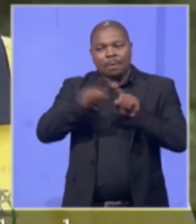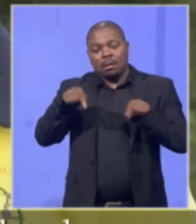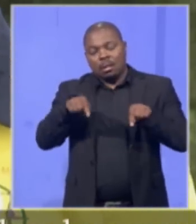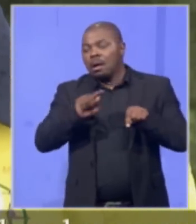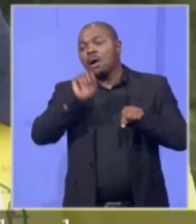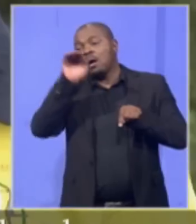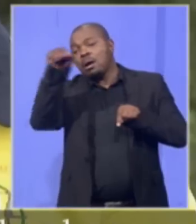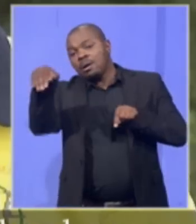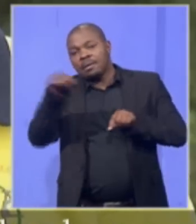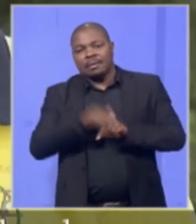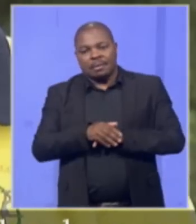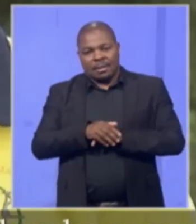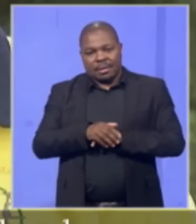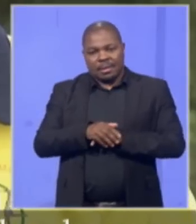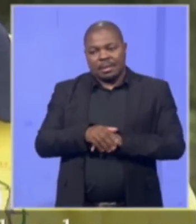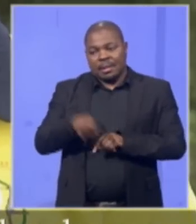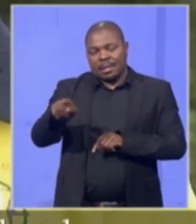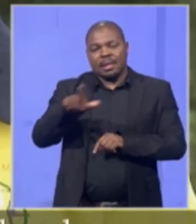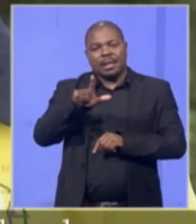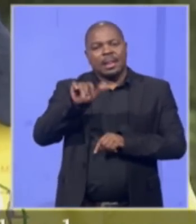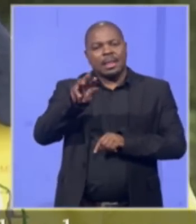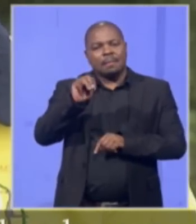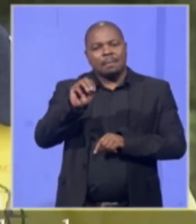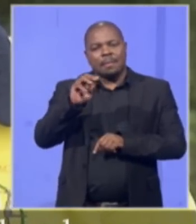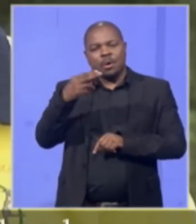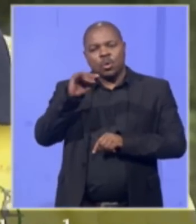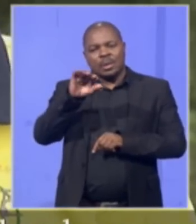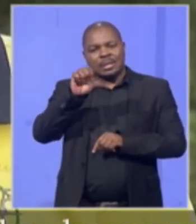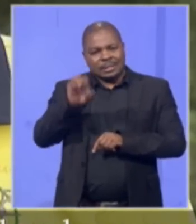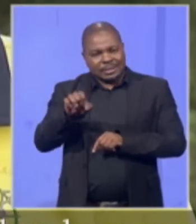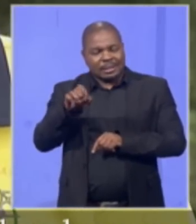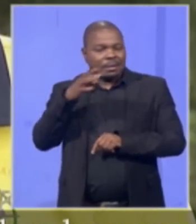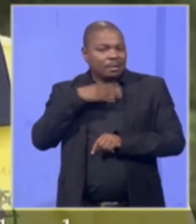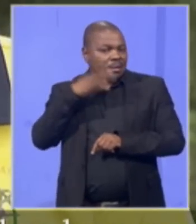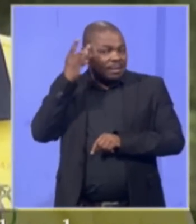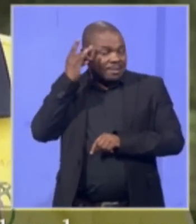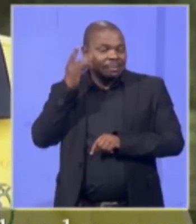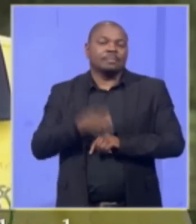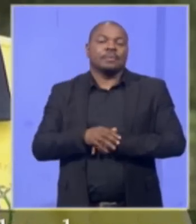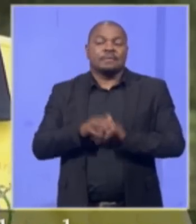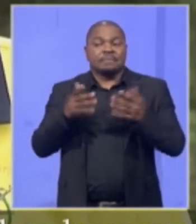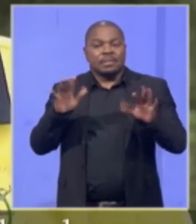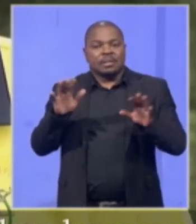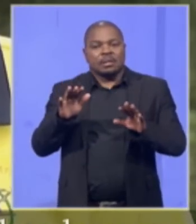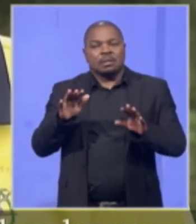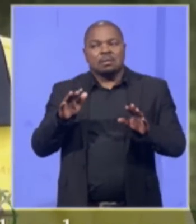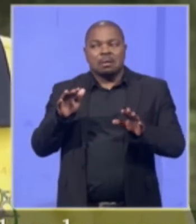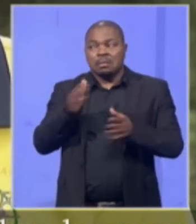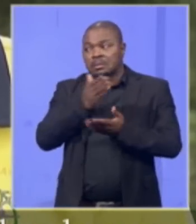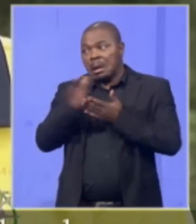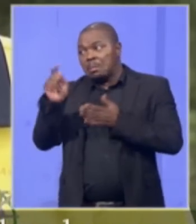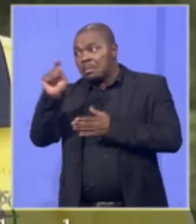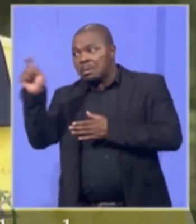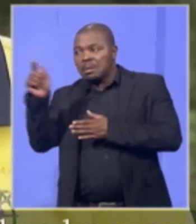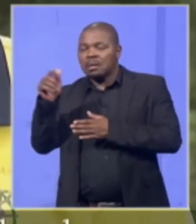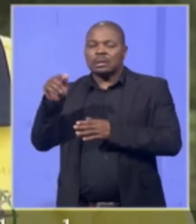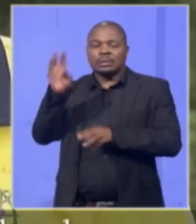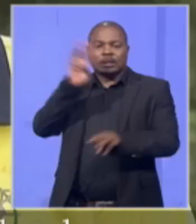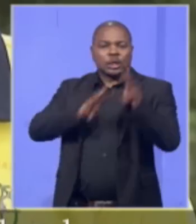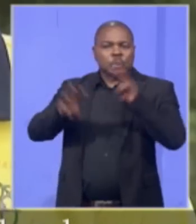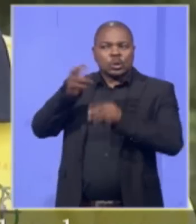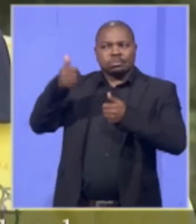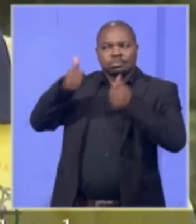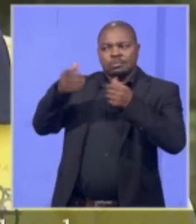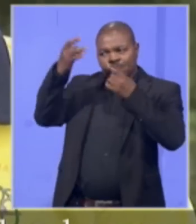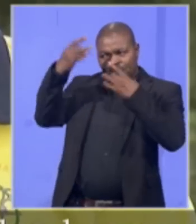So this area is called Lame Haze. We are told, which is unconfirmed, from the information received from the security